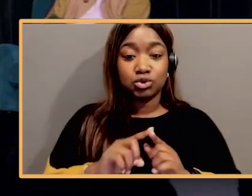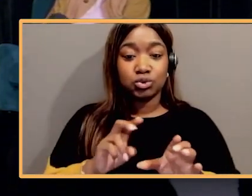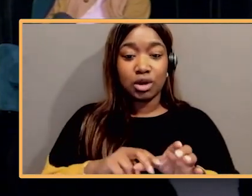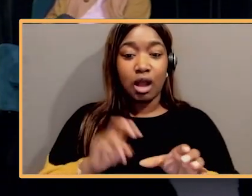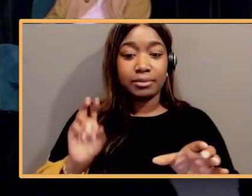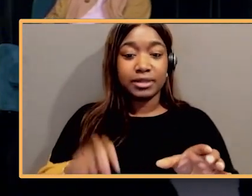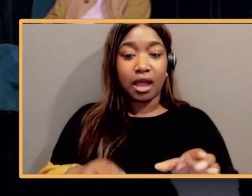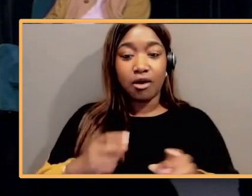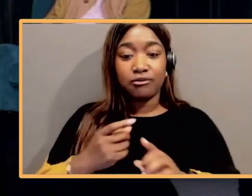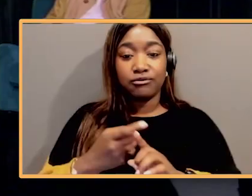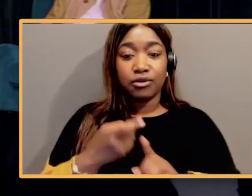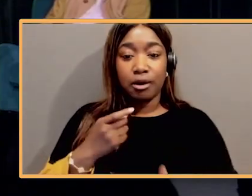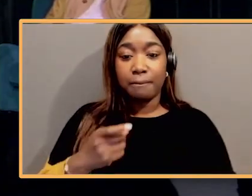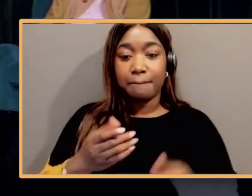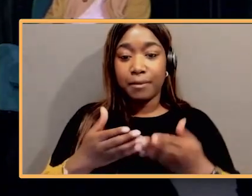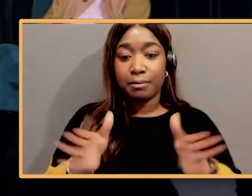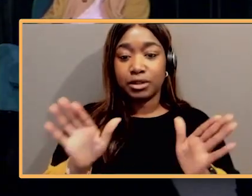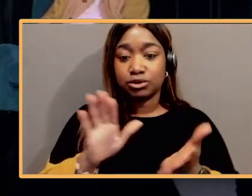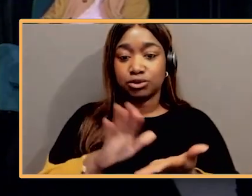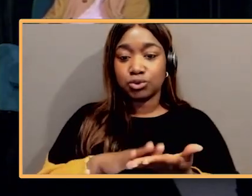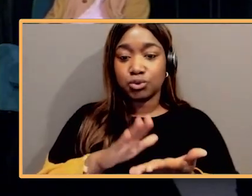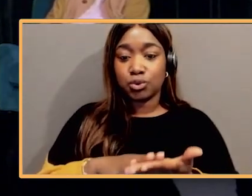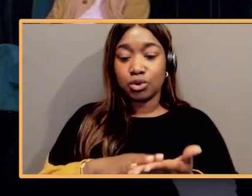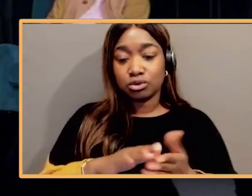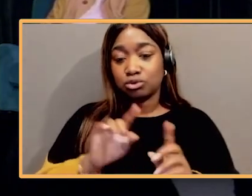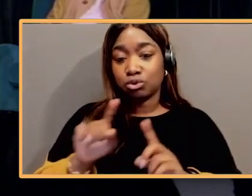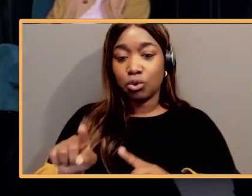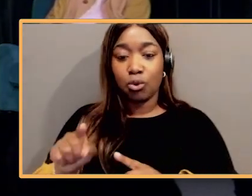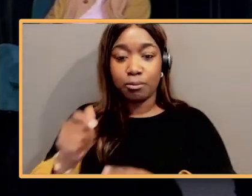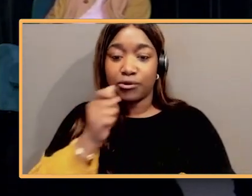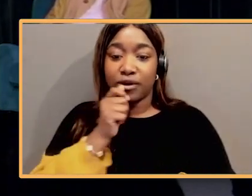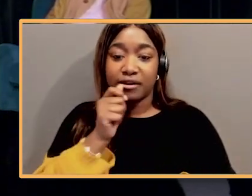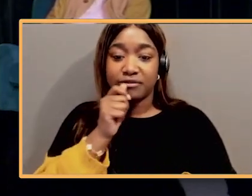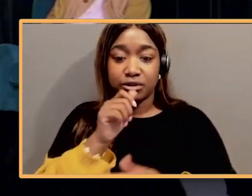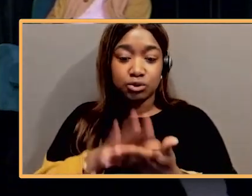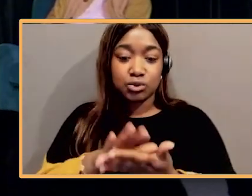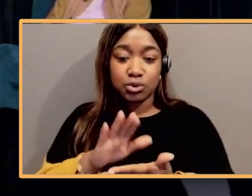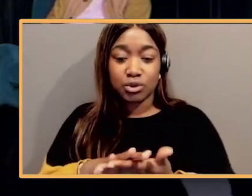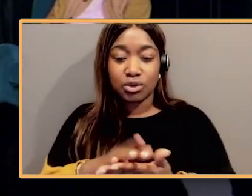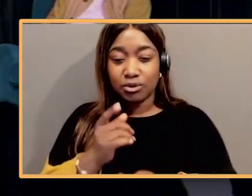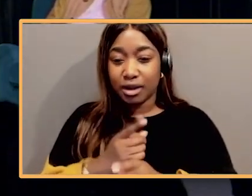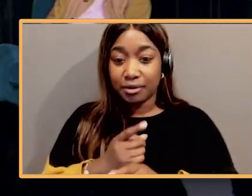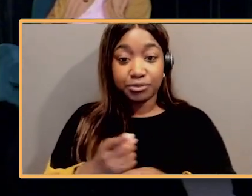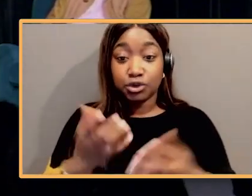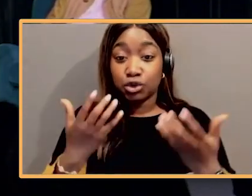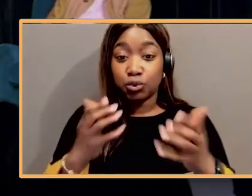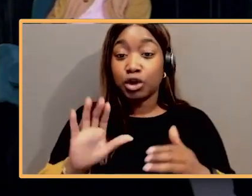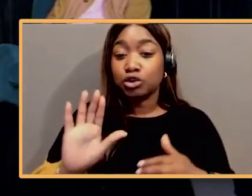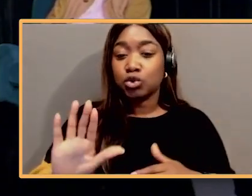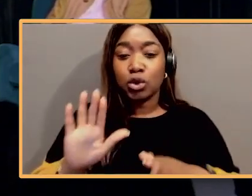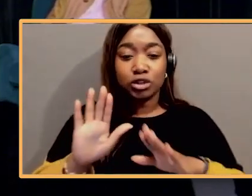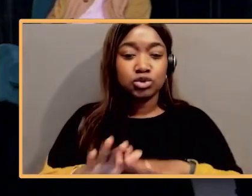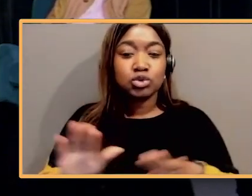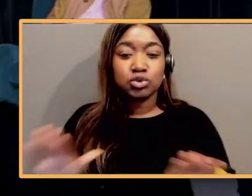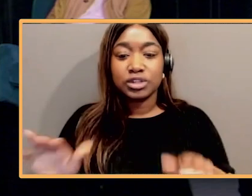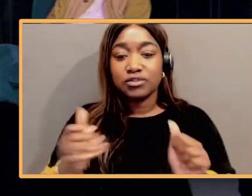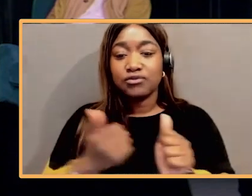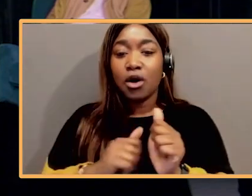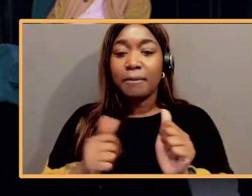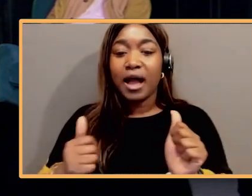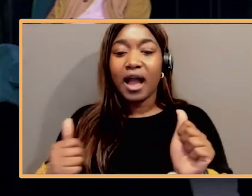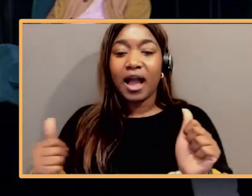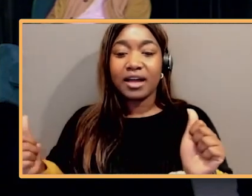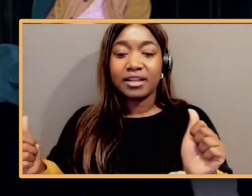of the public school for private schools, right? Because you don't want your children to fall behind. They shouldn't fall on the